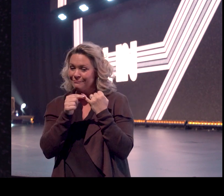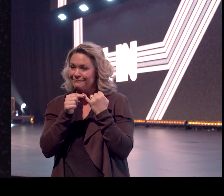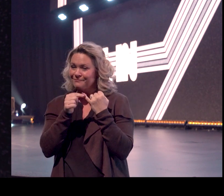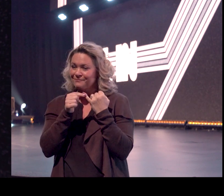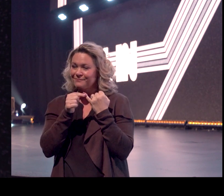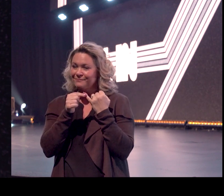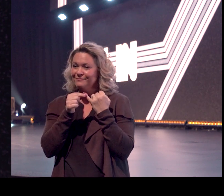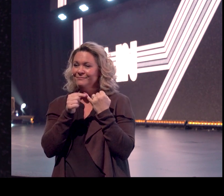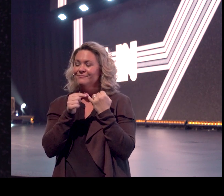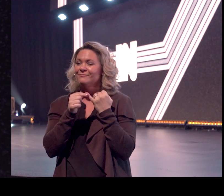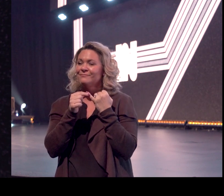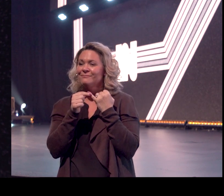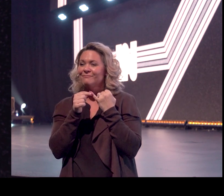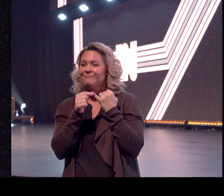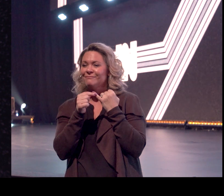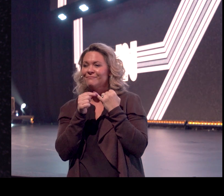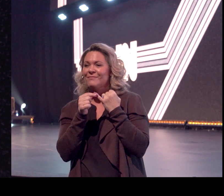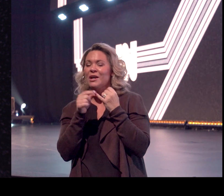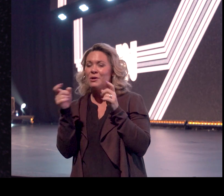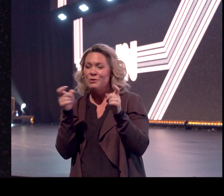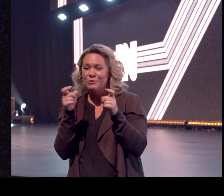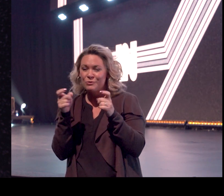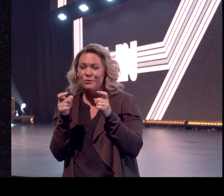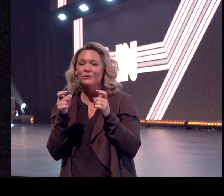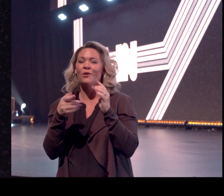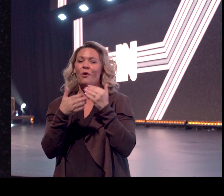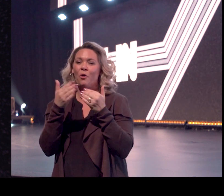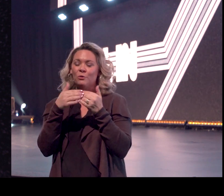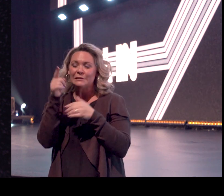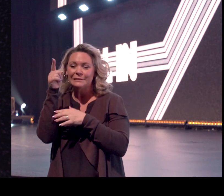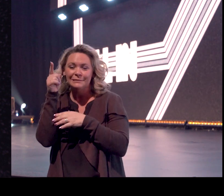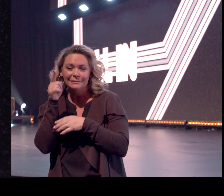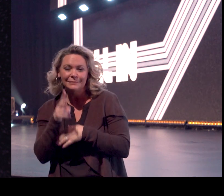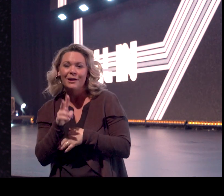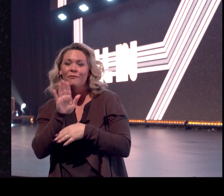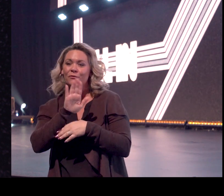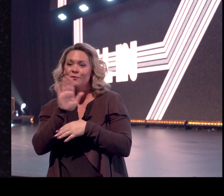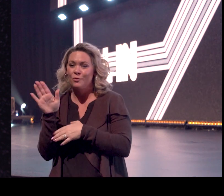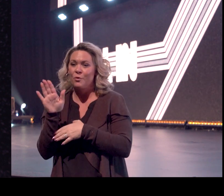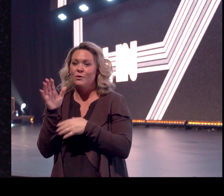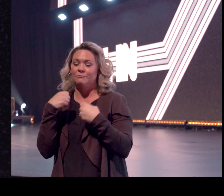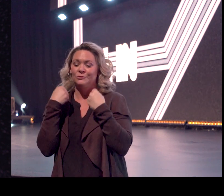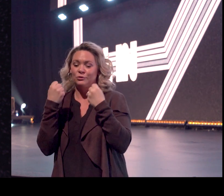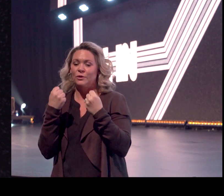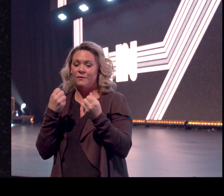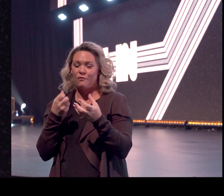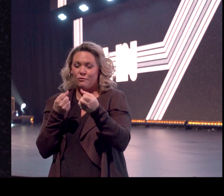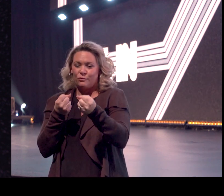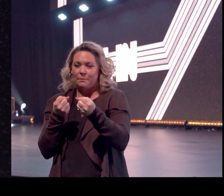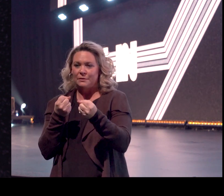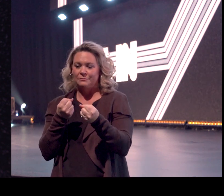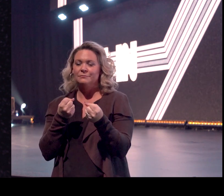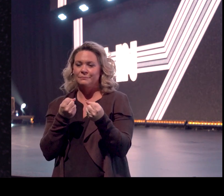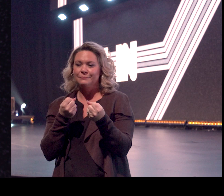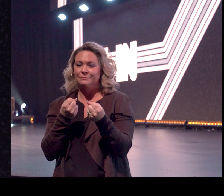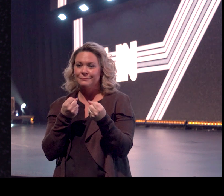Did you know your pinky controls almost half of your grip strength?